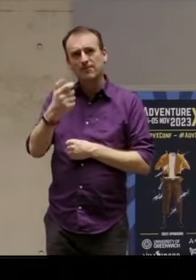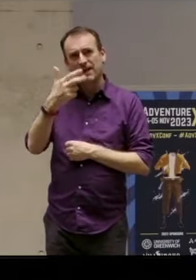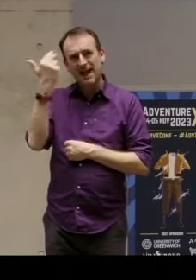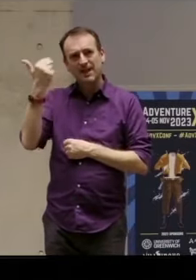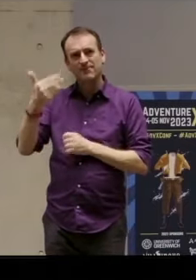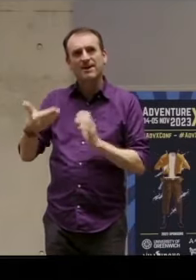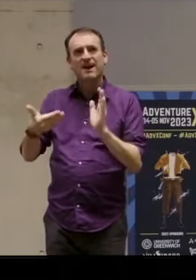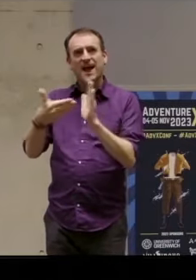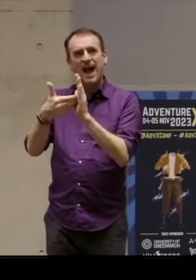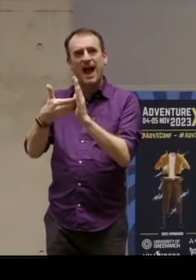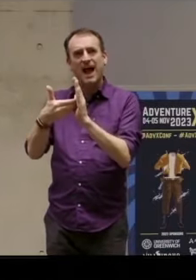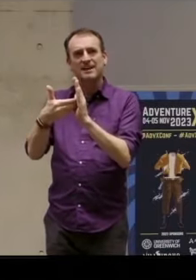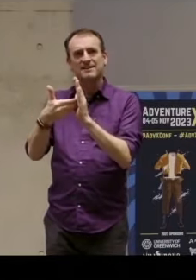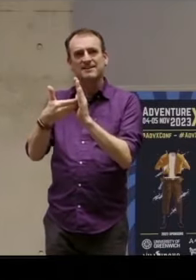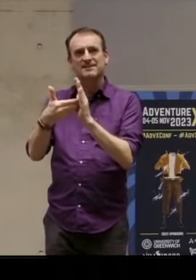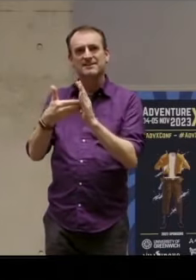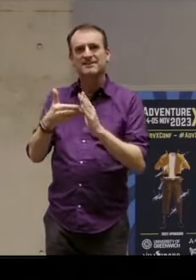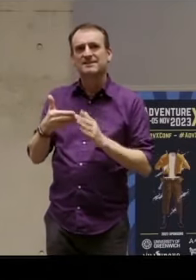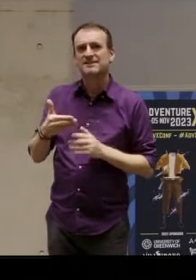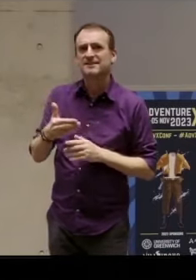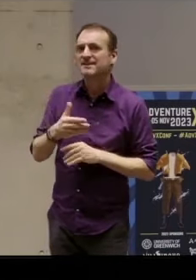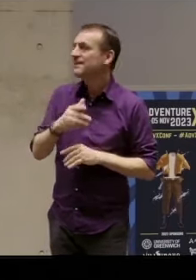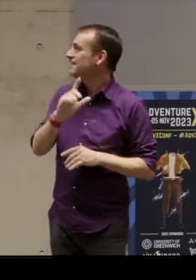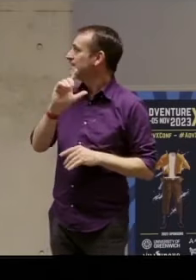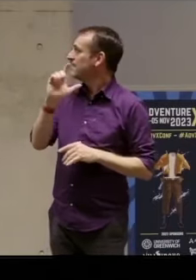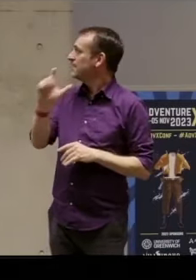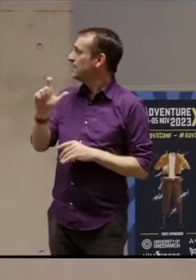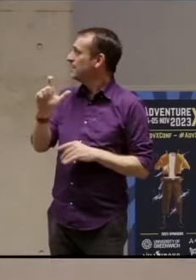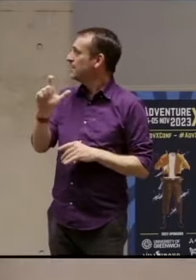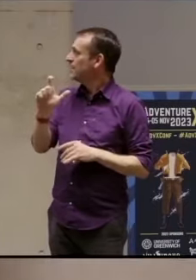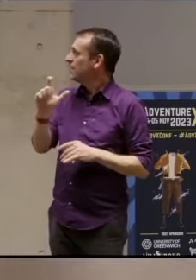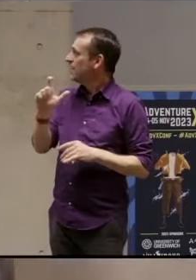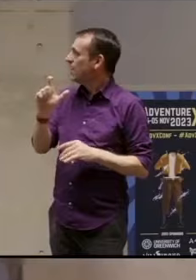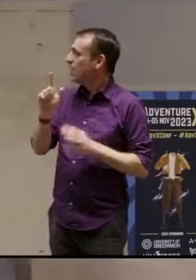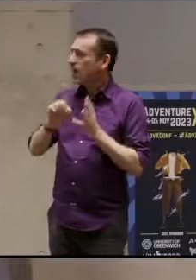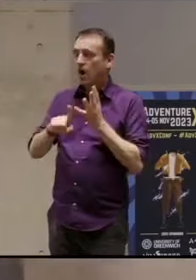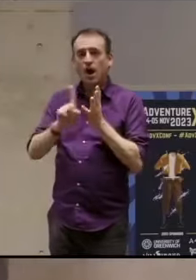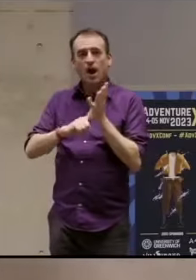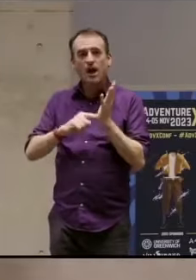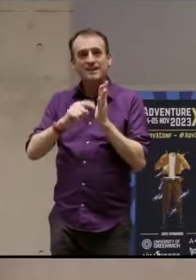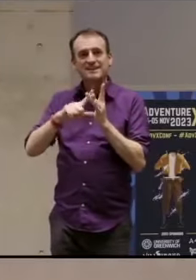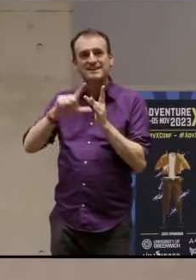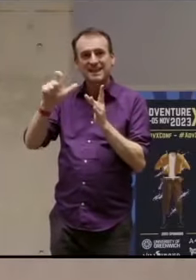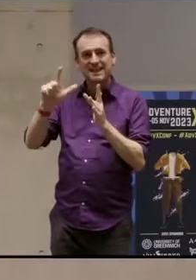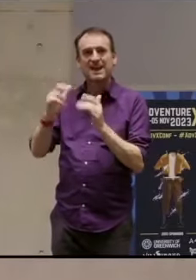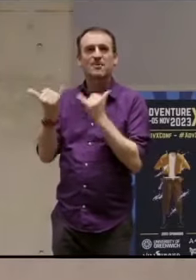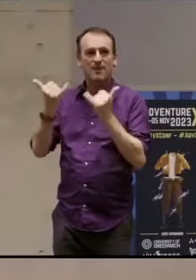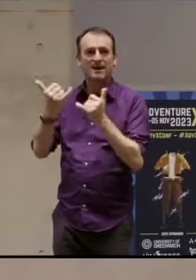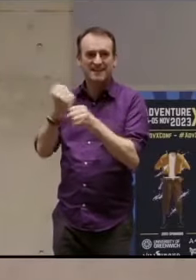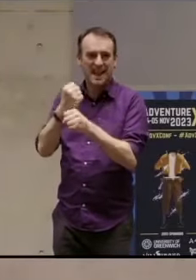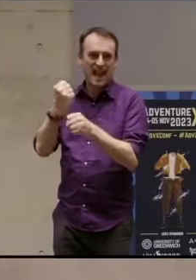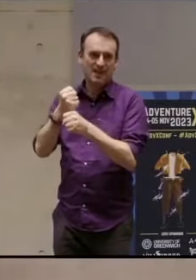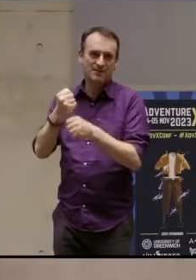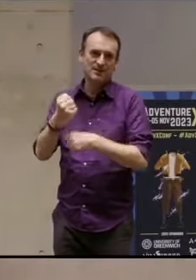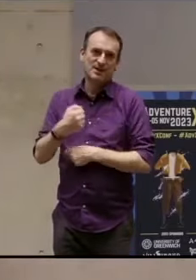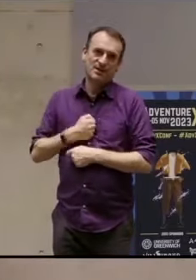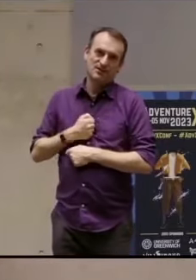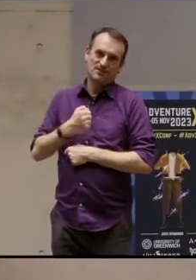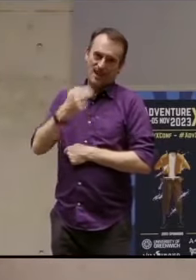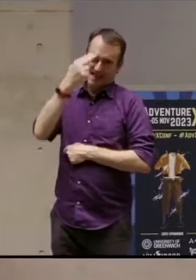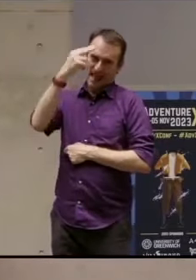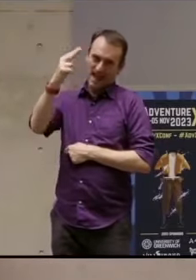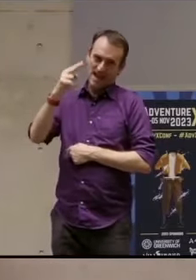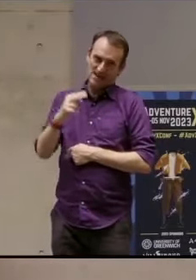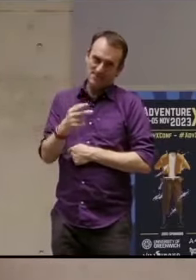oral sex be harmful? And I cannot help you with that. Consult to a professional. Yeah, and also this is